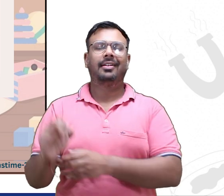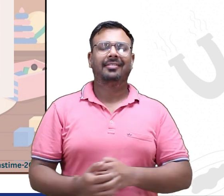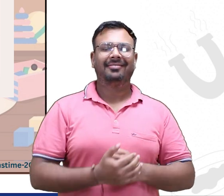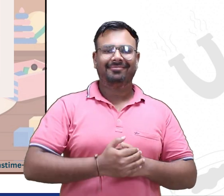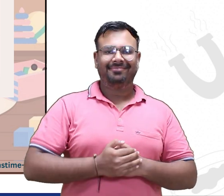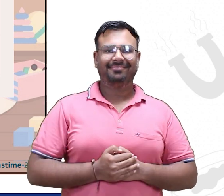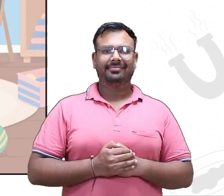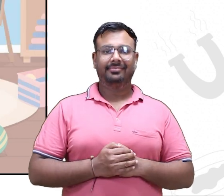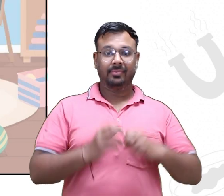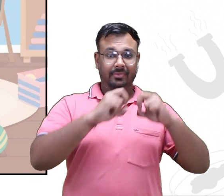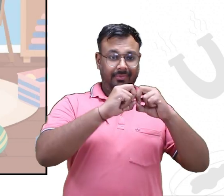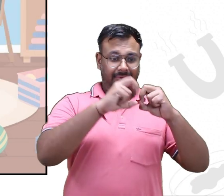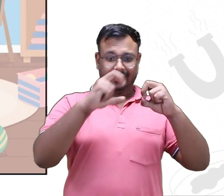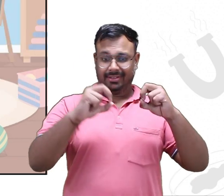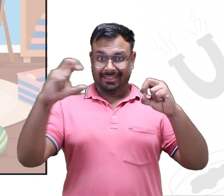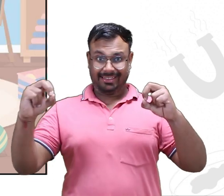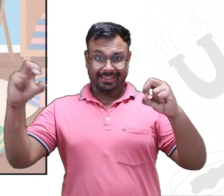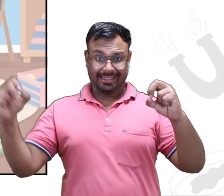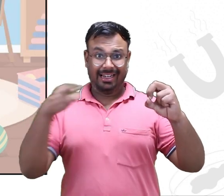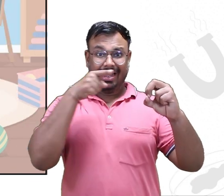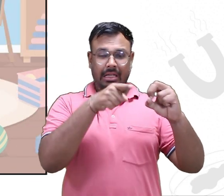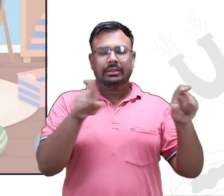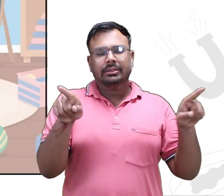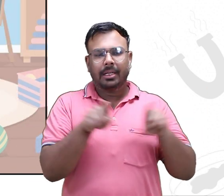Mainly we have 20 types of amino acid.